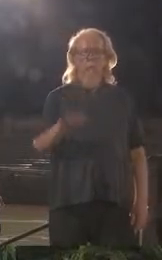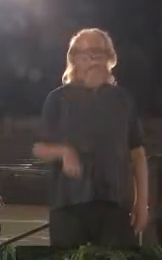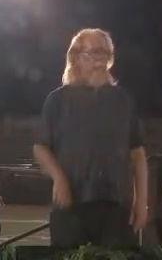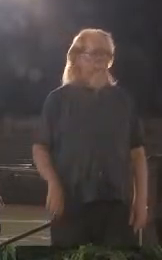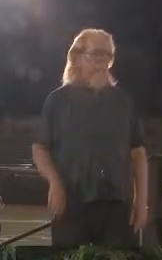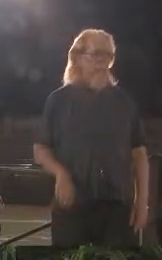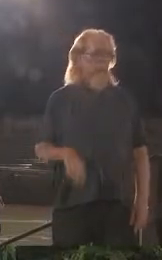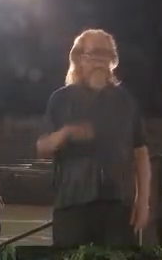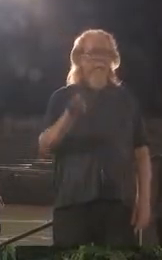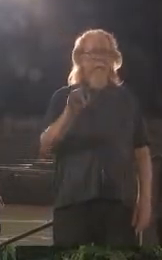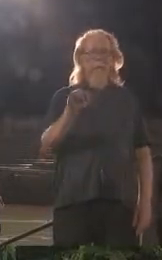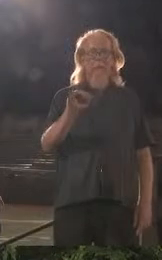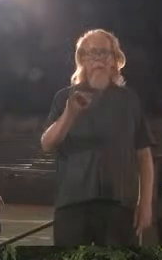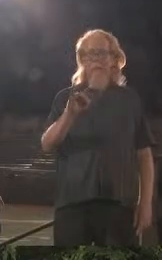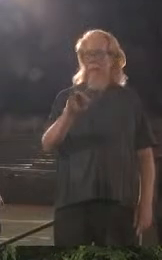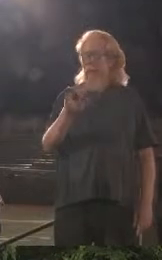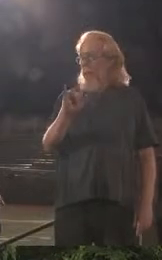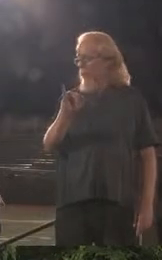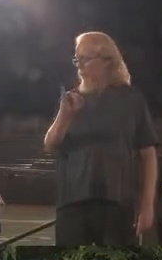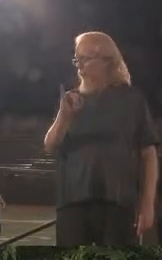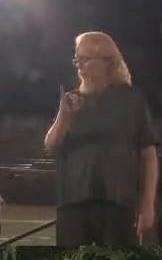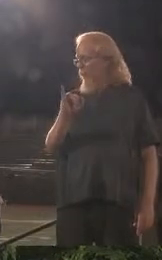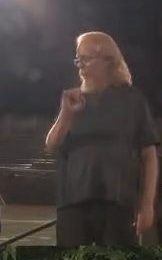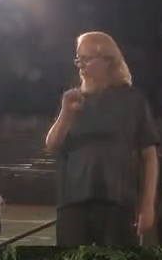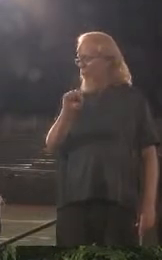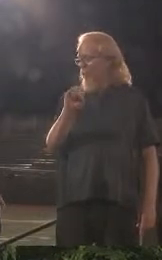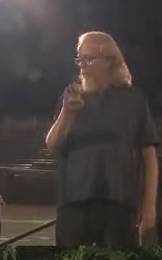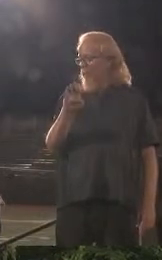Misari Abigail Ciani.